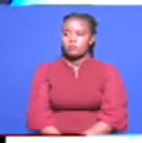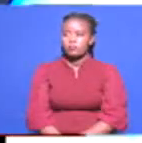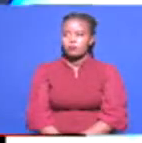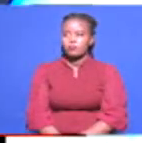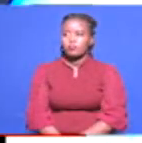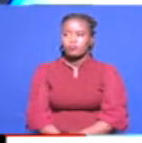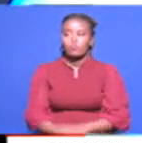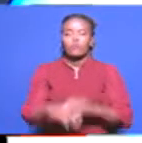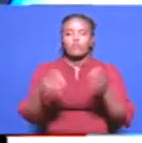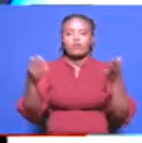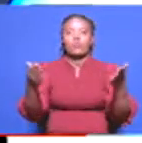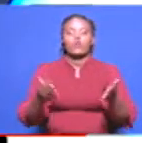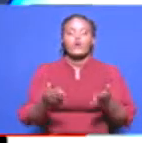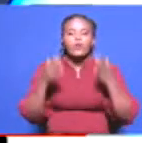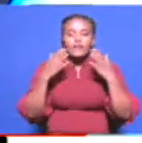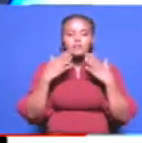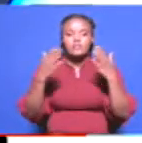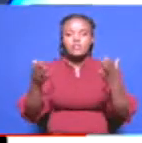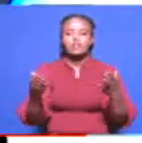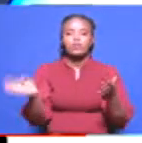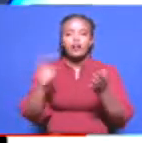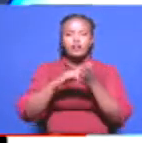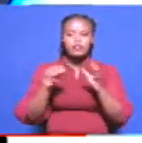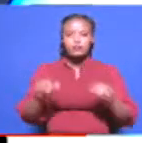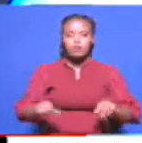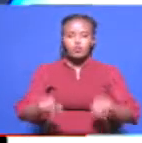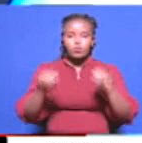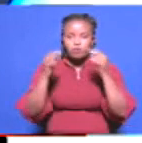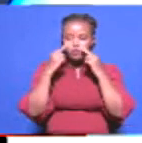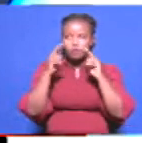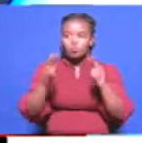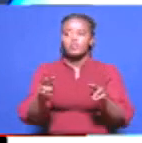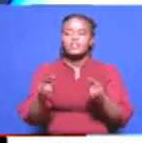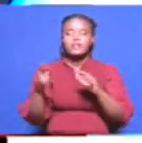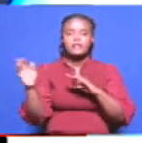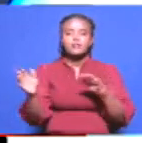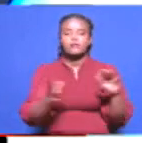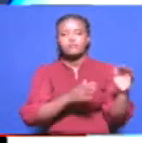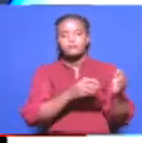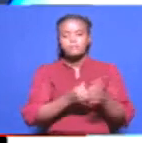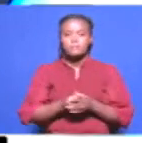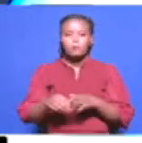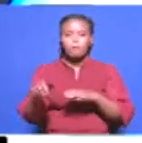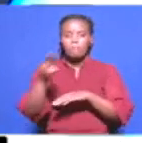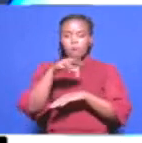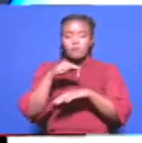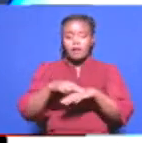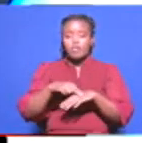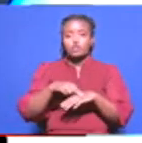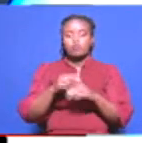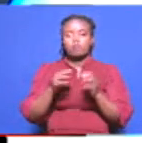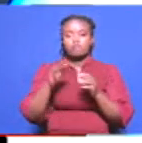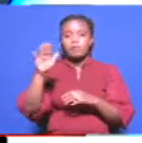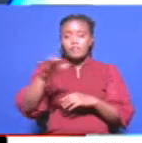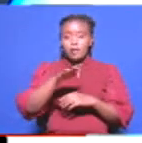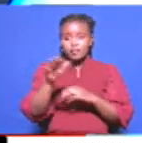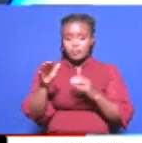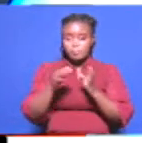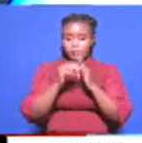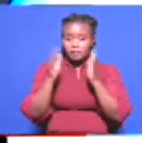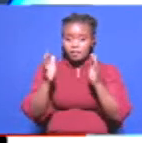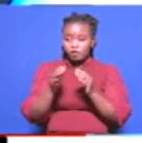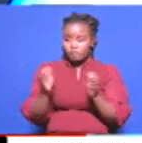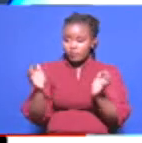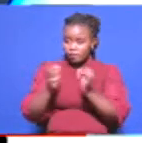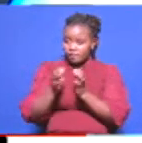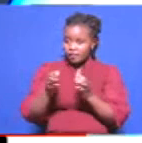Welcome back, and thank you once again for staying with us. Now, the National Assembly leader, Minority John Mbadi, has accused